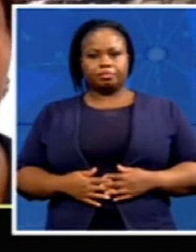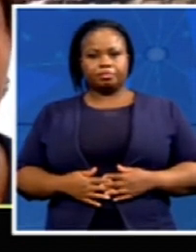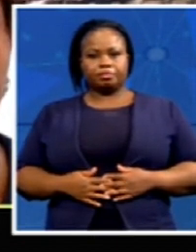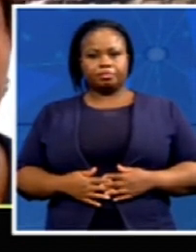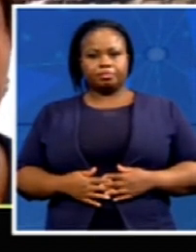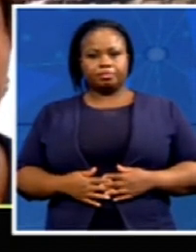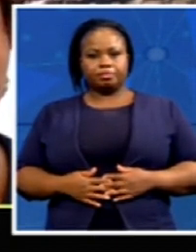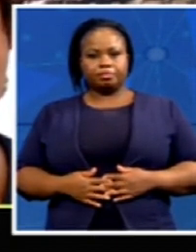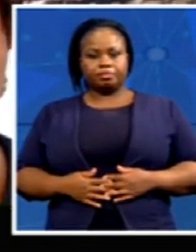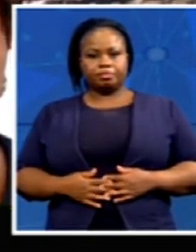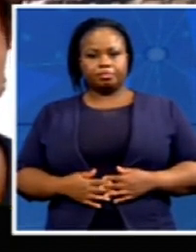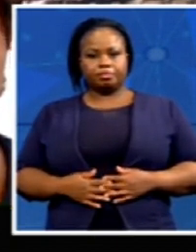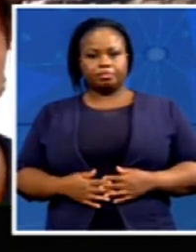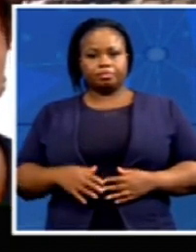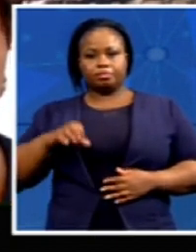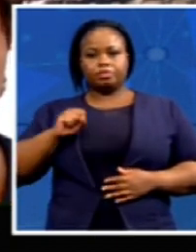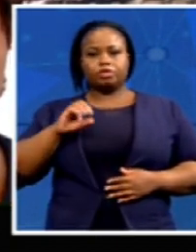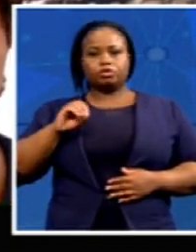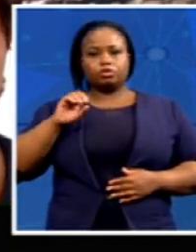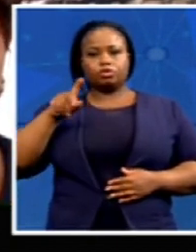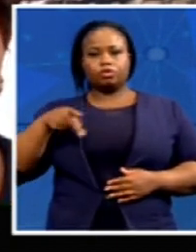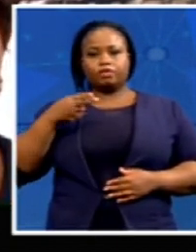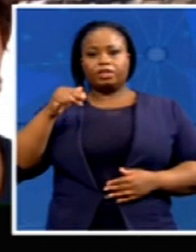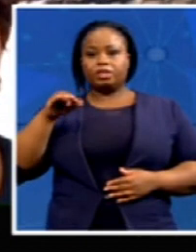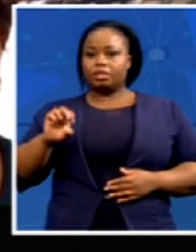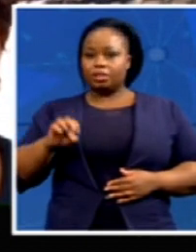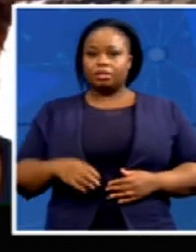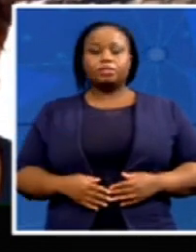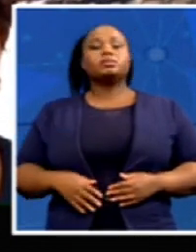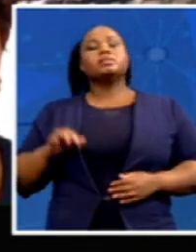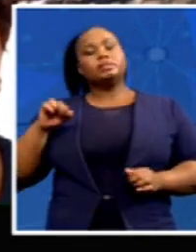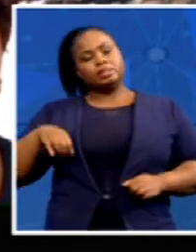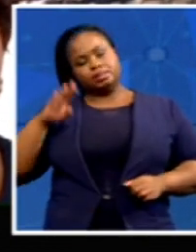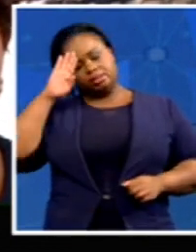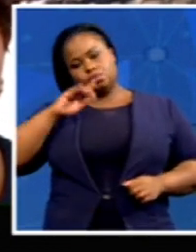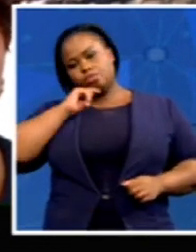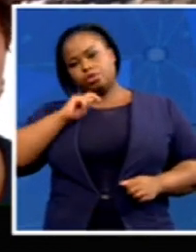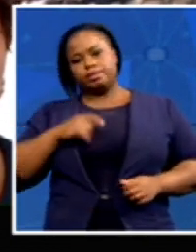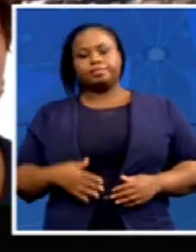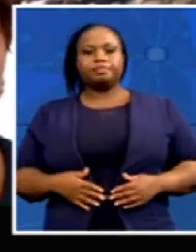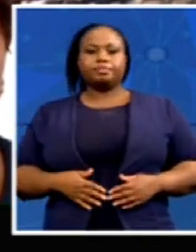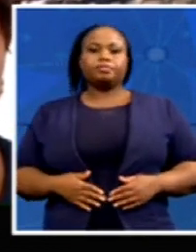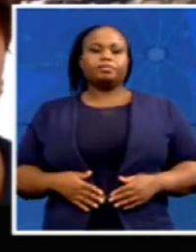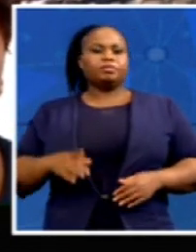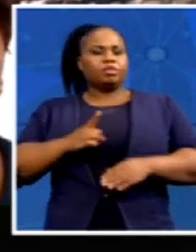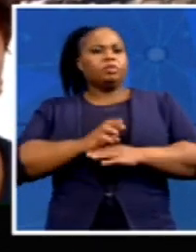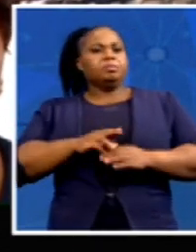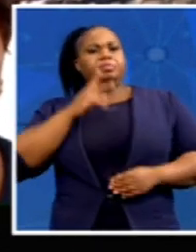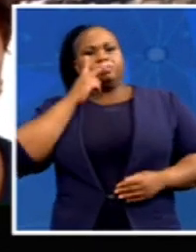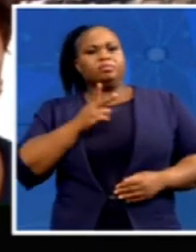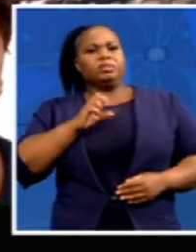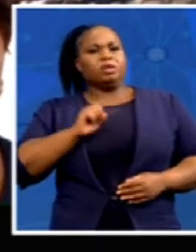Sophie, good morning. Yes, good morning. Dr. Nkenkesong, we see South Africa experiencing